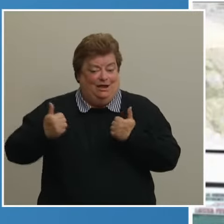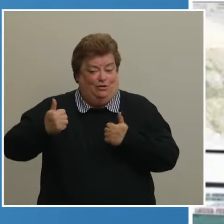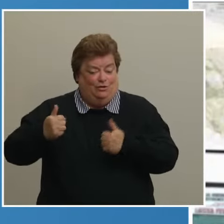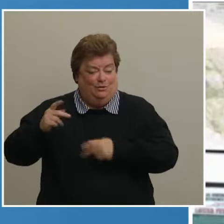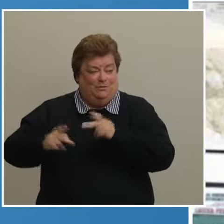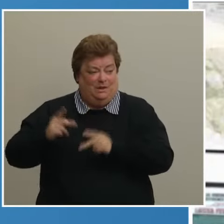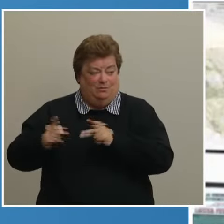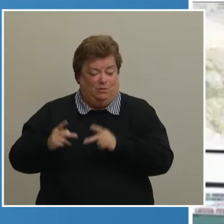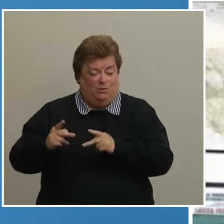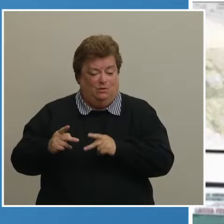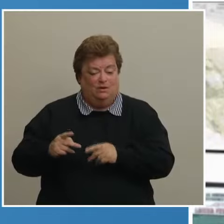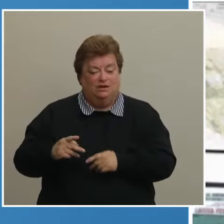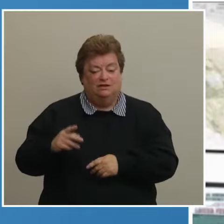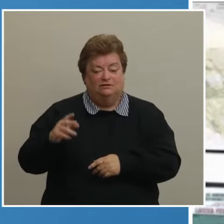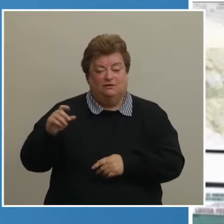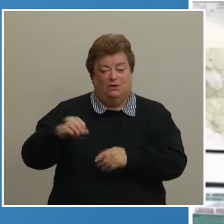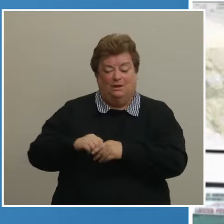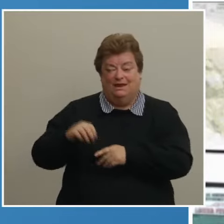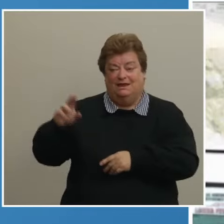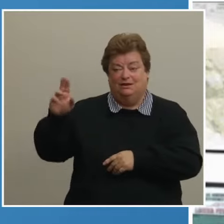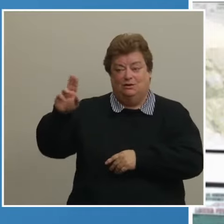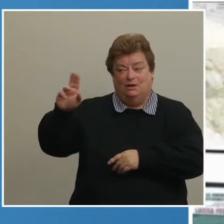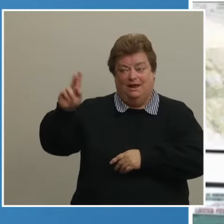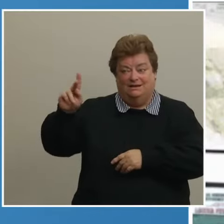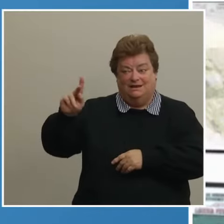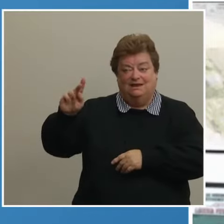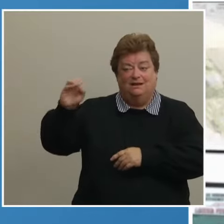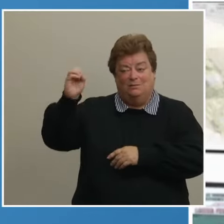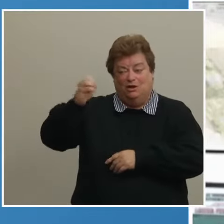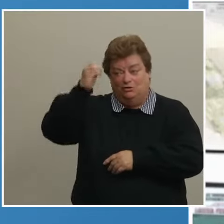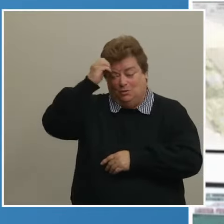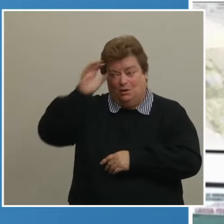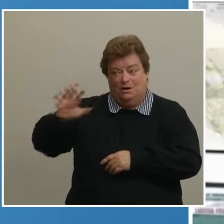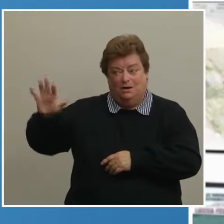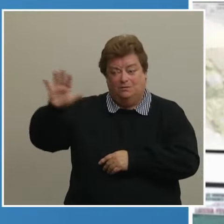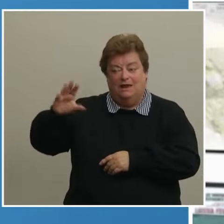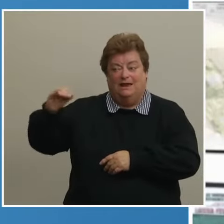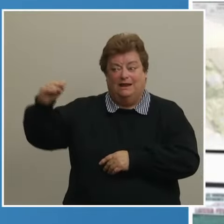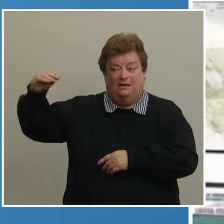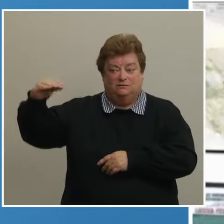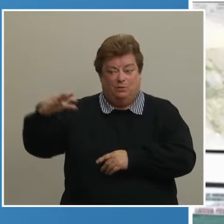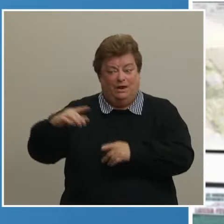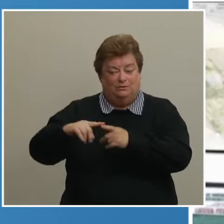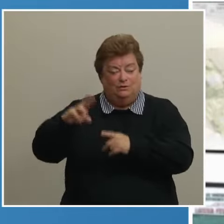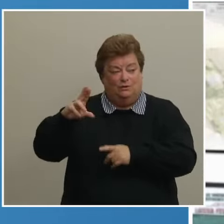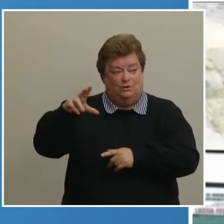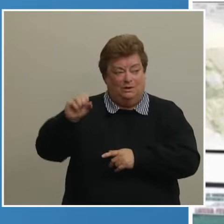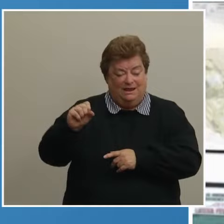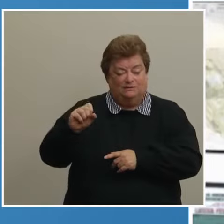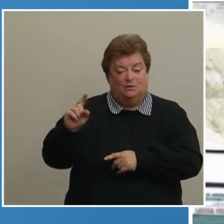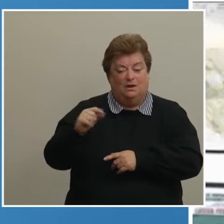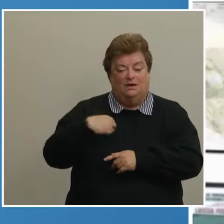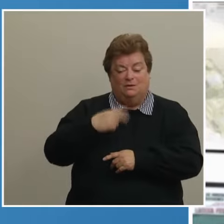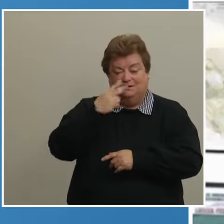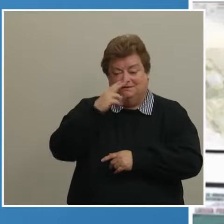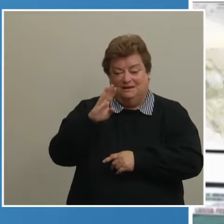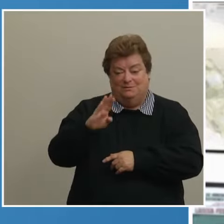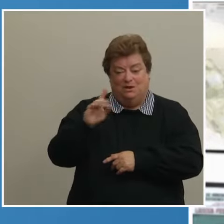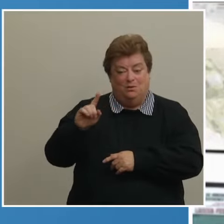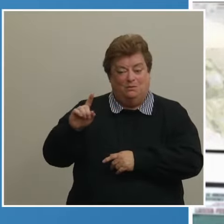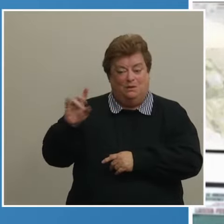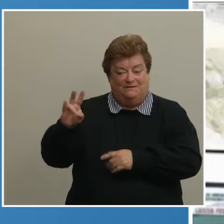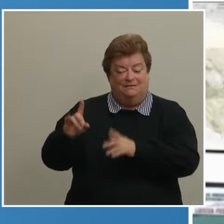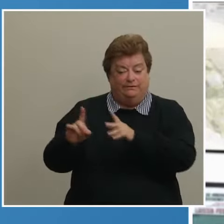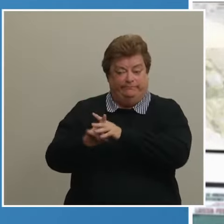in the United Kingdom and in Europe, and now in states in the US where they've seen B117 begin to